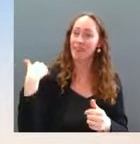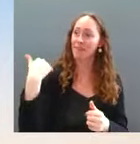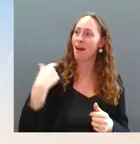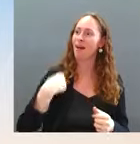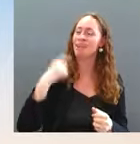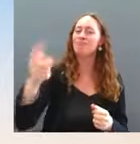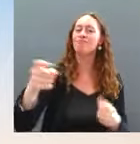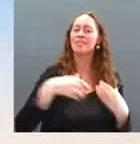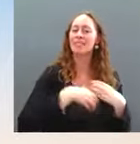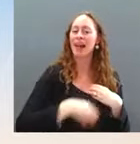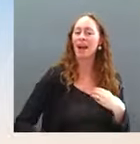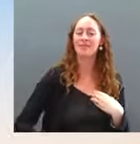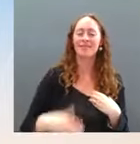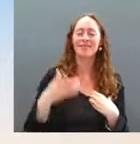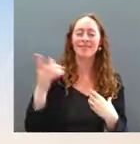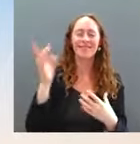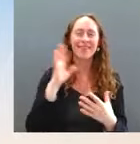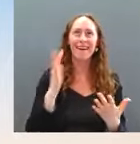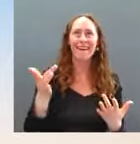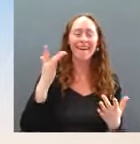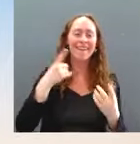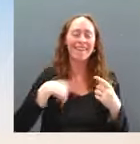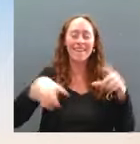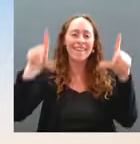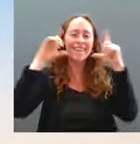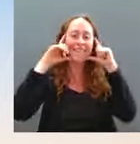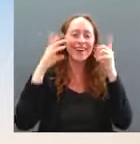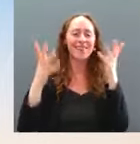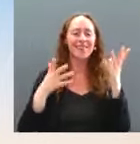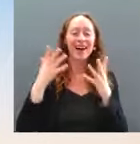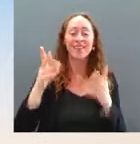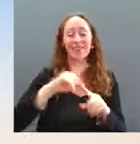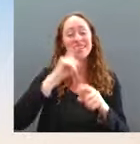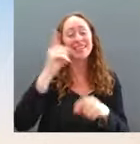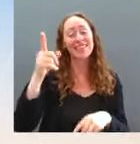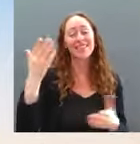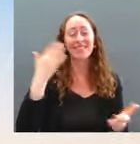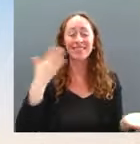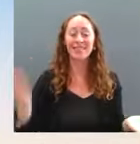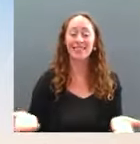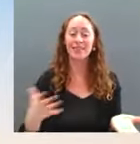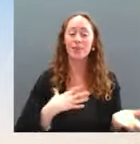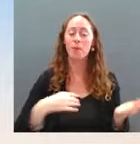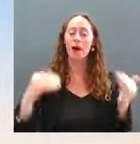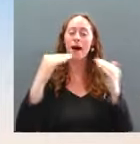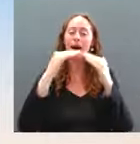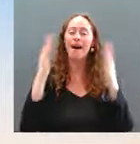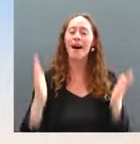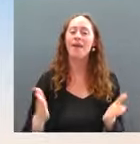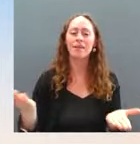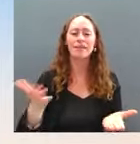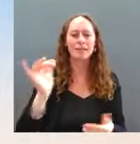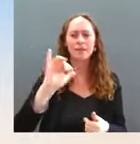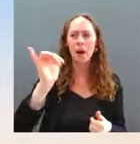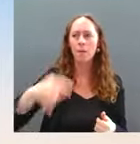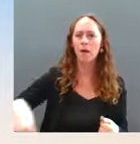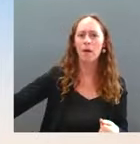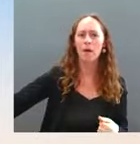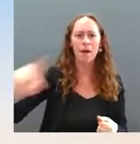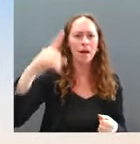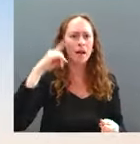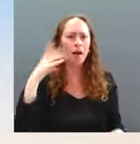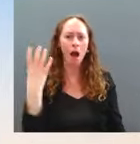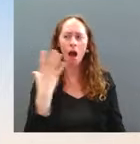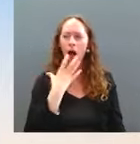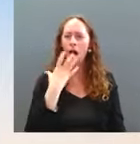think working in the White House, just like being a reporter, people think you have glamorous setups back there. I'm here to confirm that is not the case,